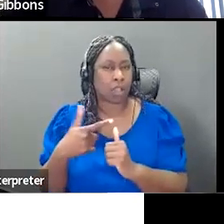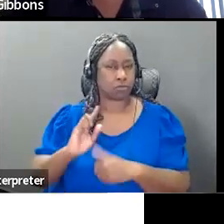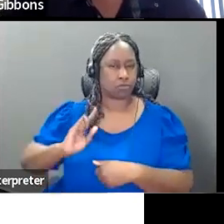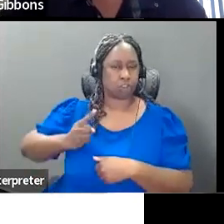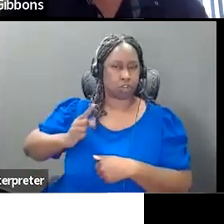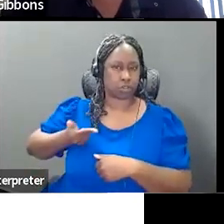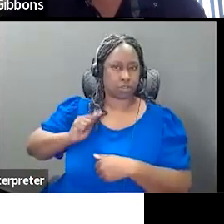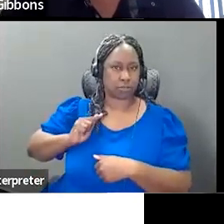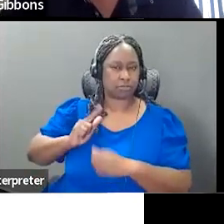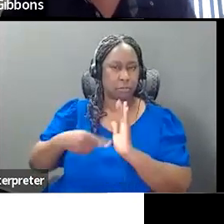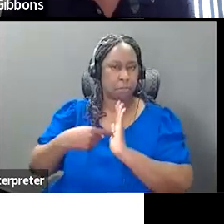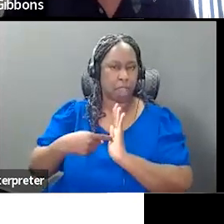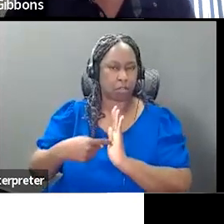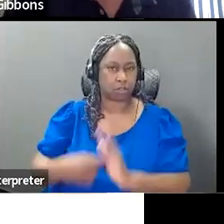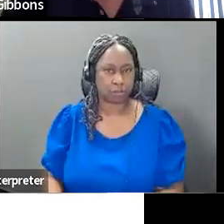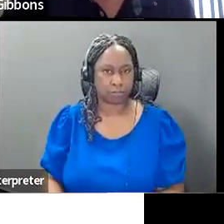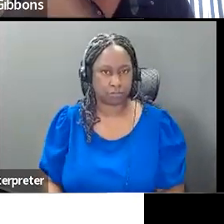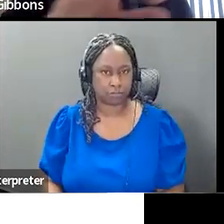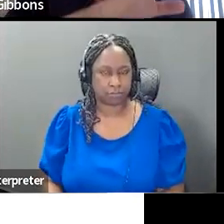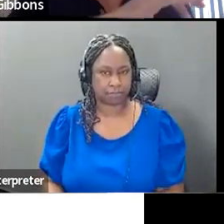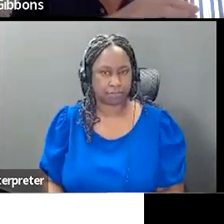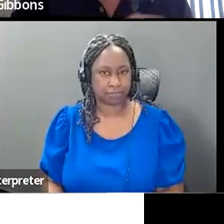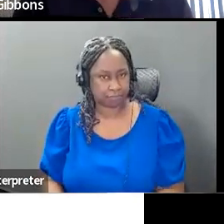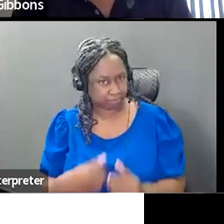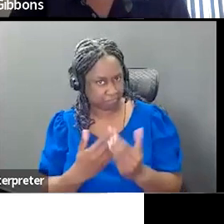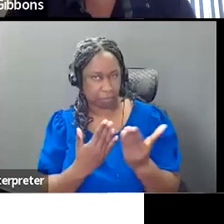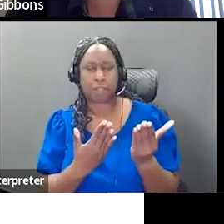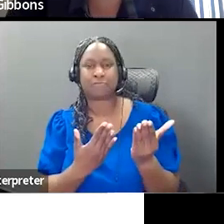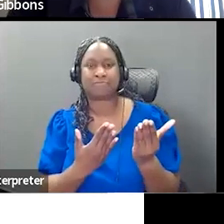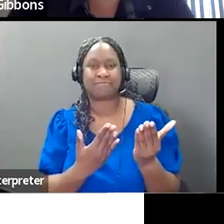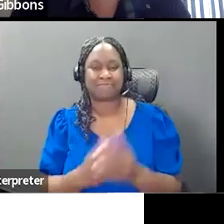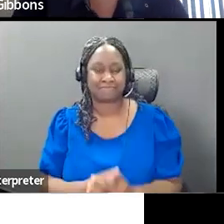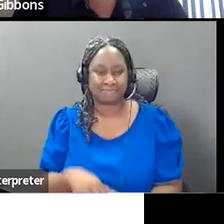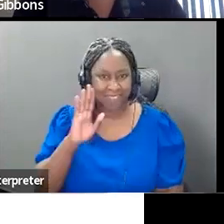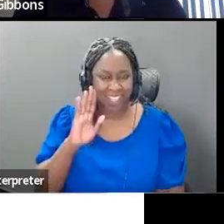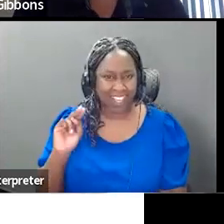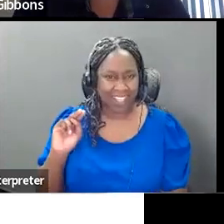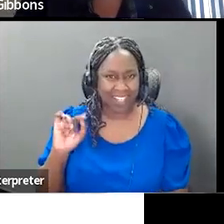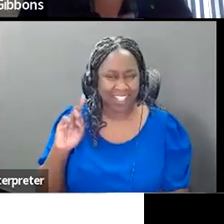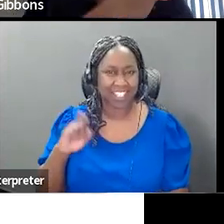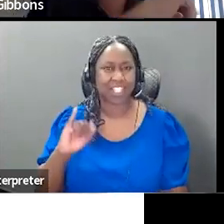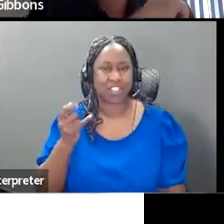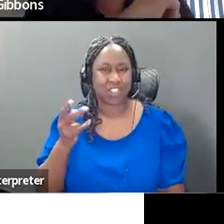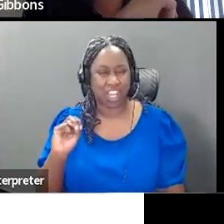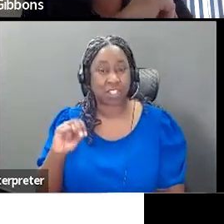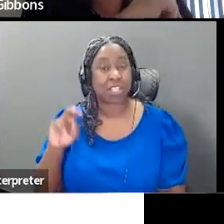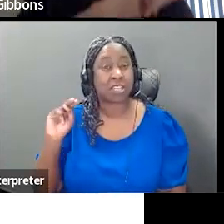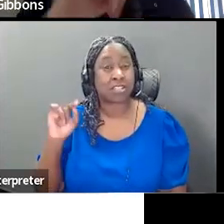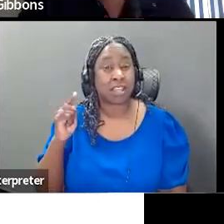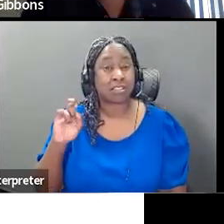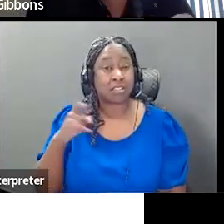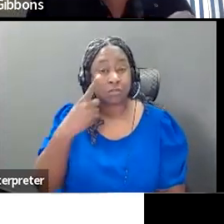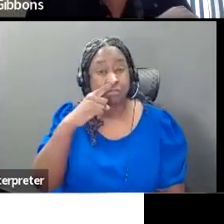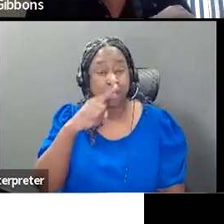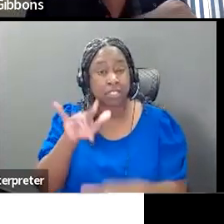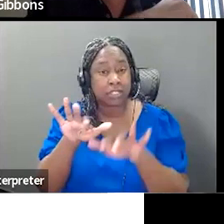let's see here, if I can type, and there we go. Hey, Natalie. Hey, John. So Natalie, if you would maybe come back to us,